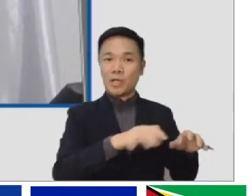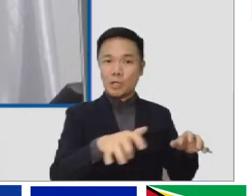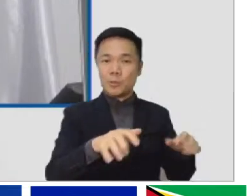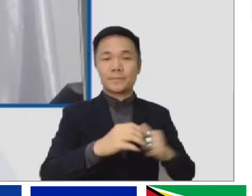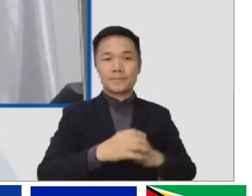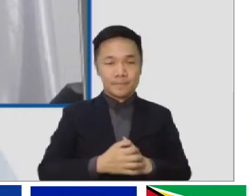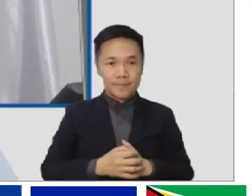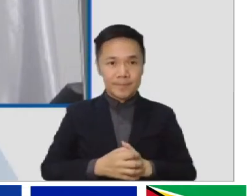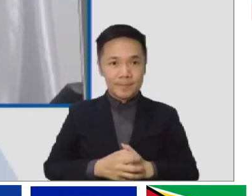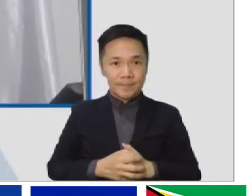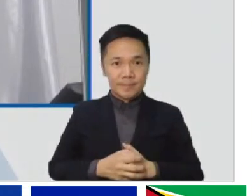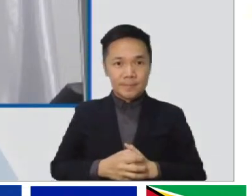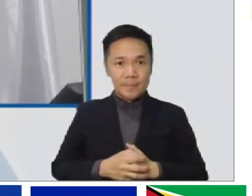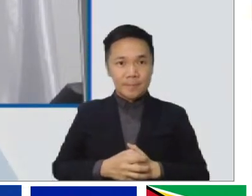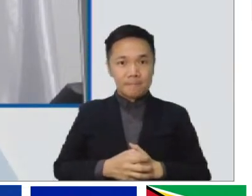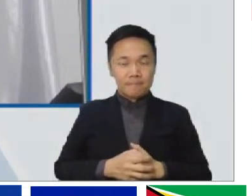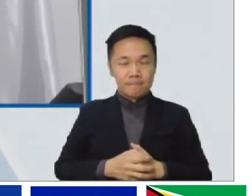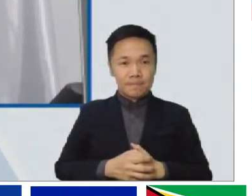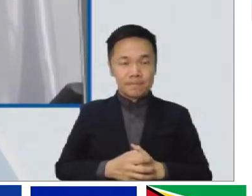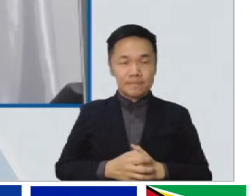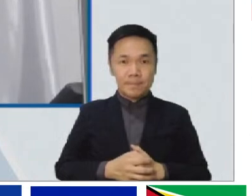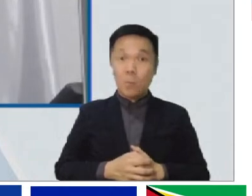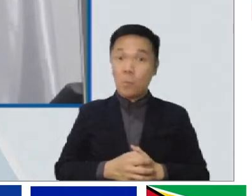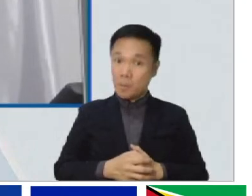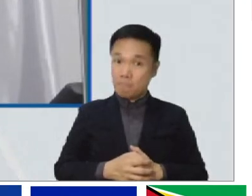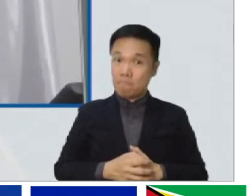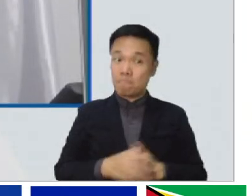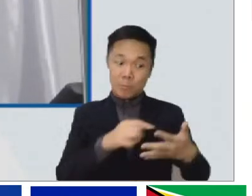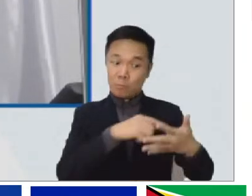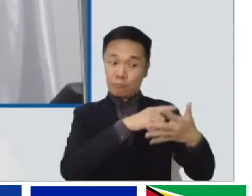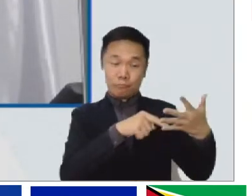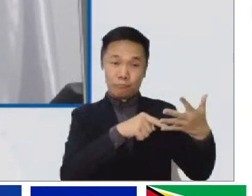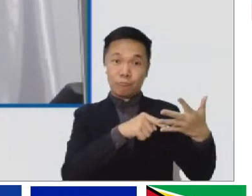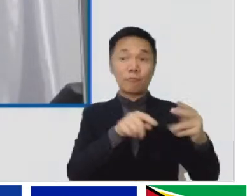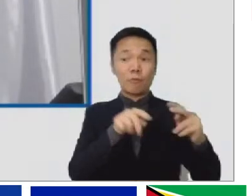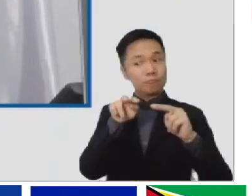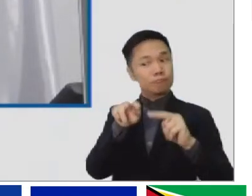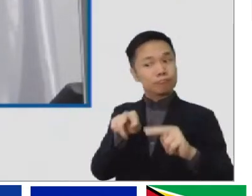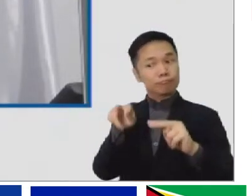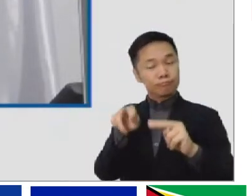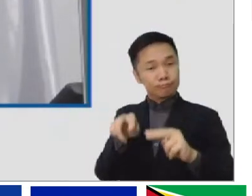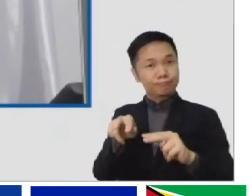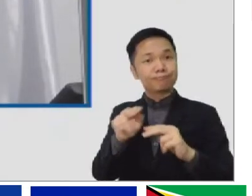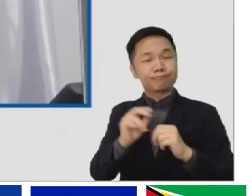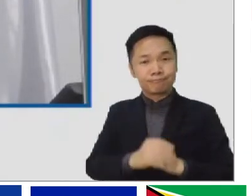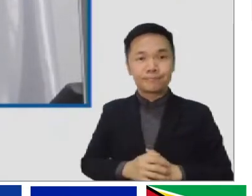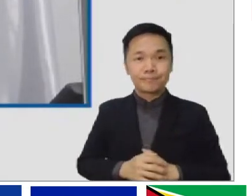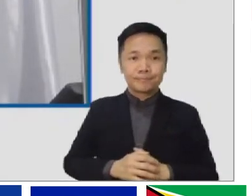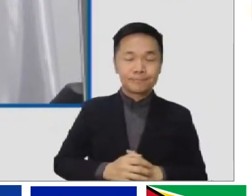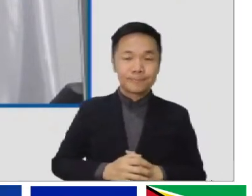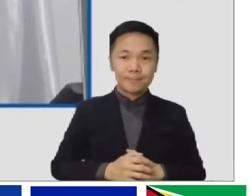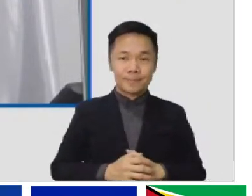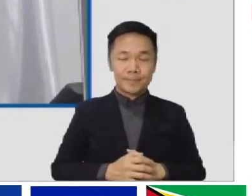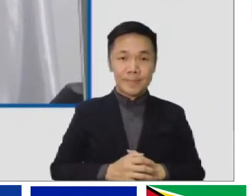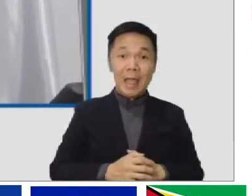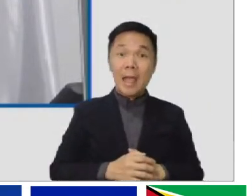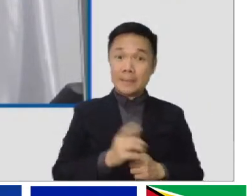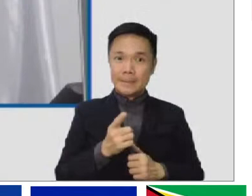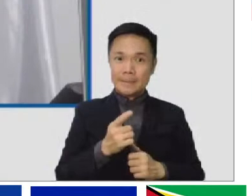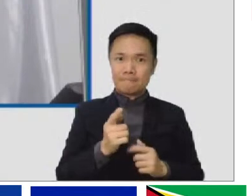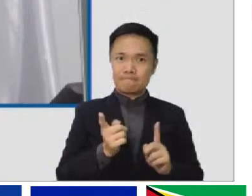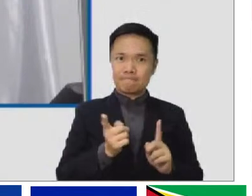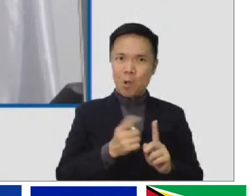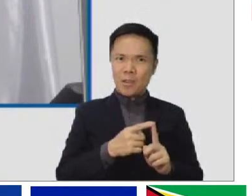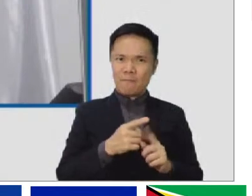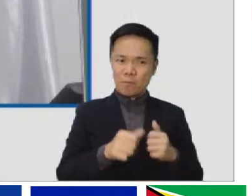well. And this is a good effort as well. We need to continue with our risk governance. Public